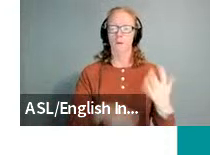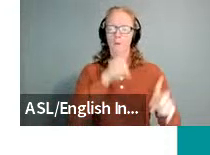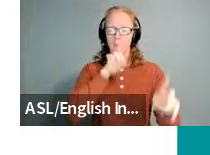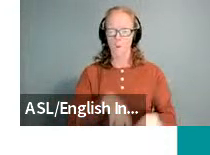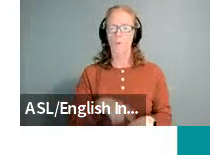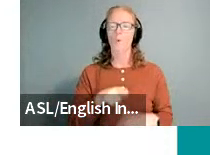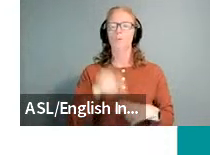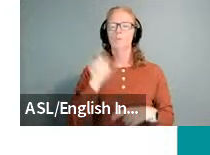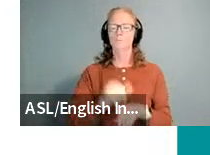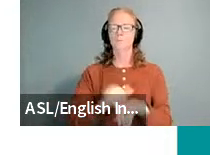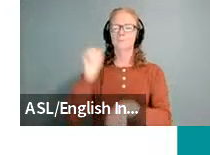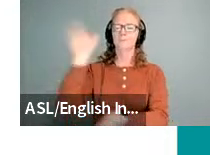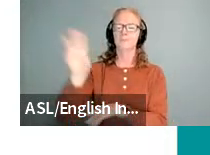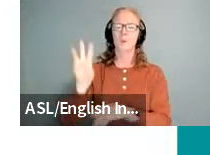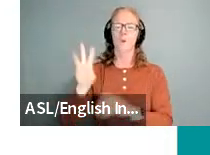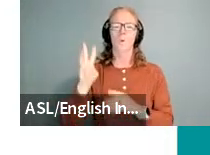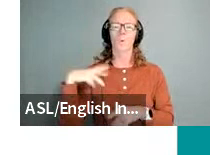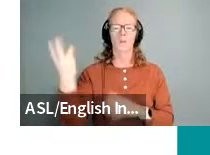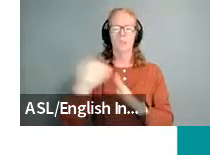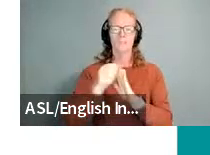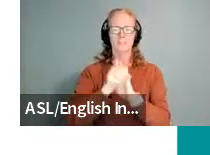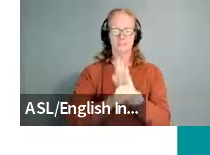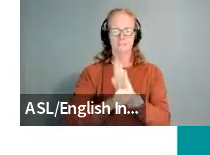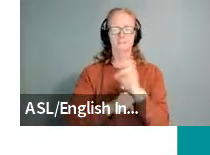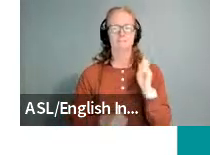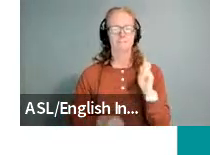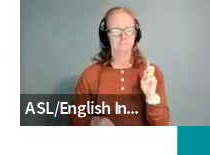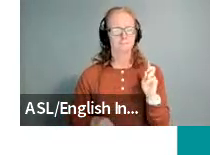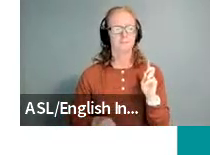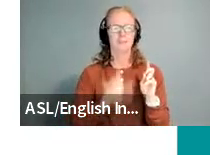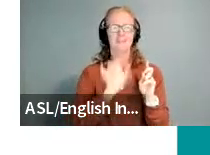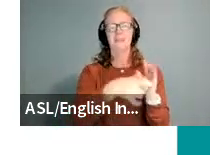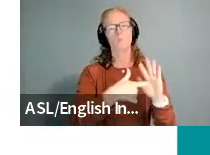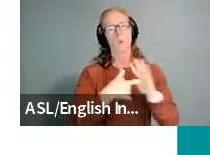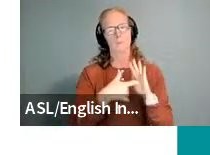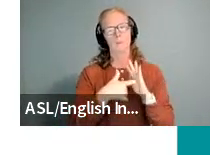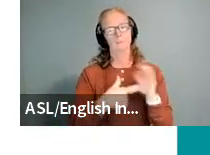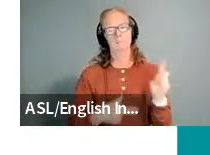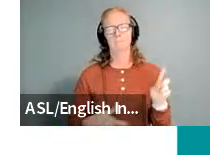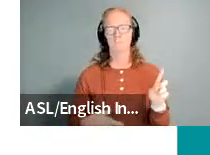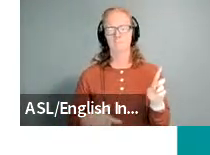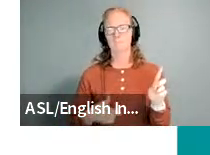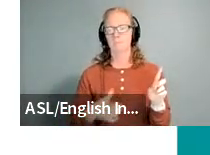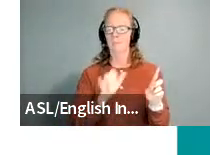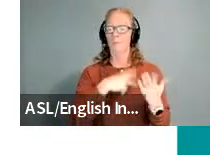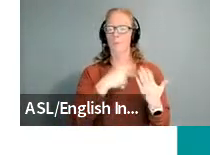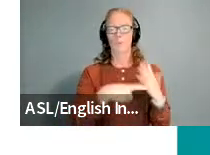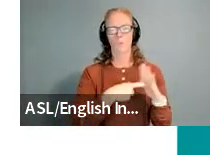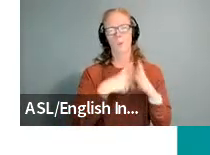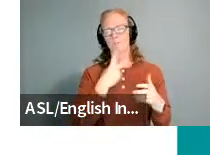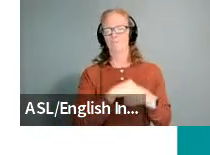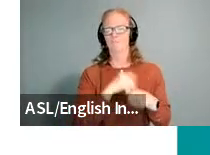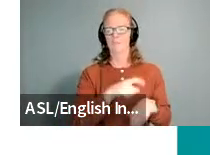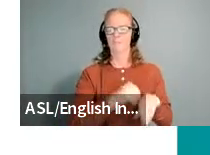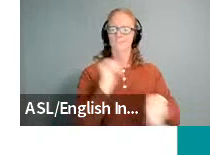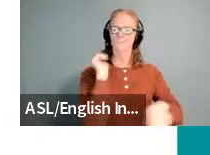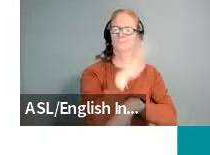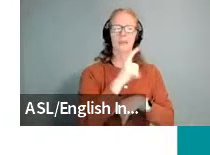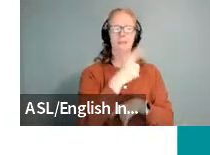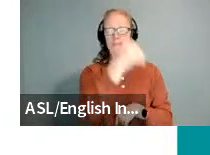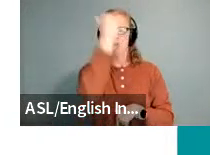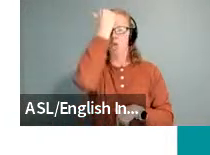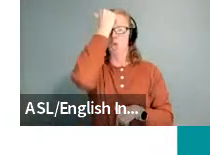the Washington State Legislature, which was a requirement from the program. So they are up to date